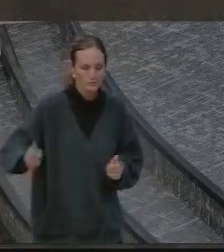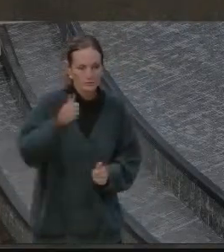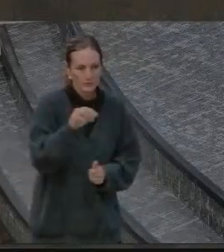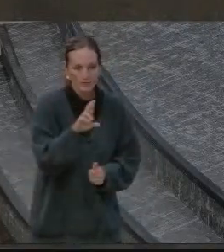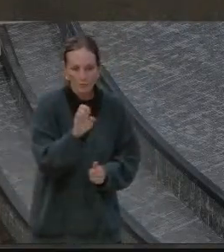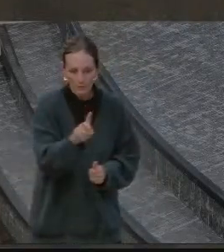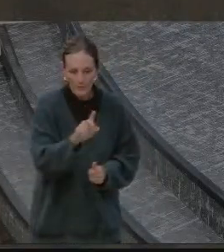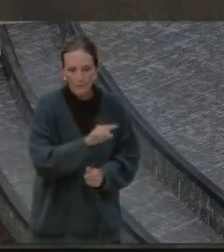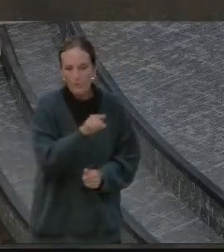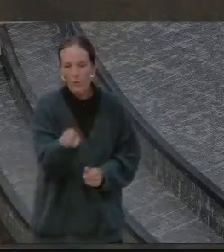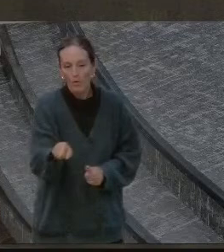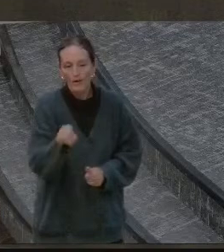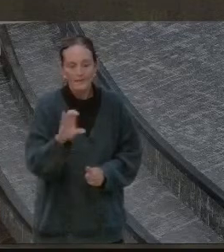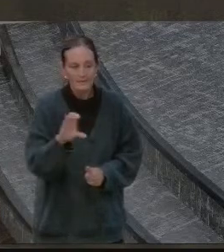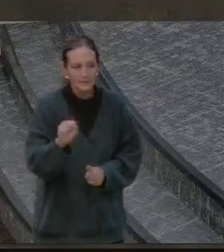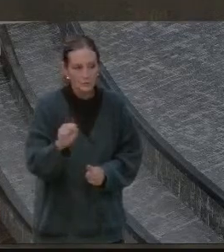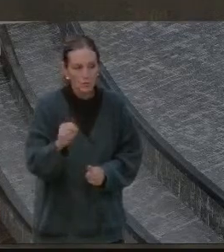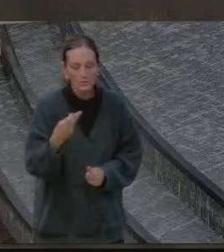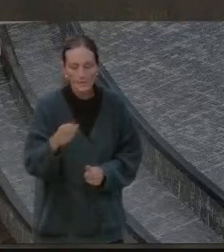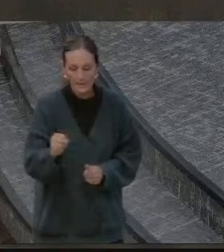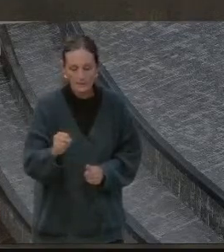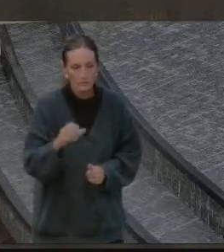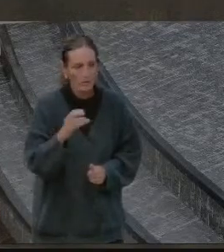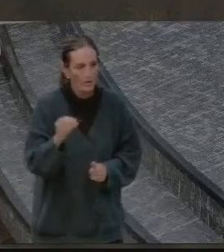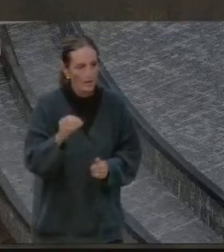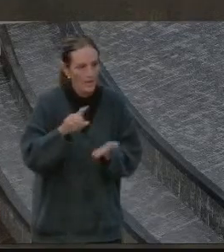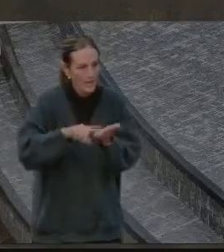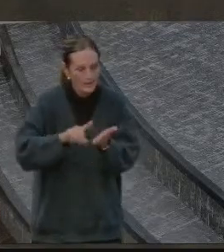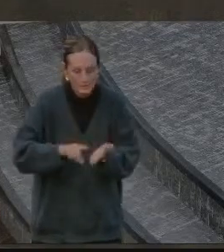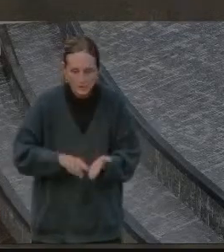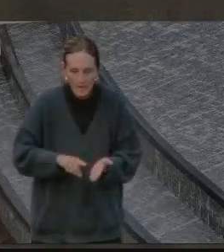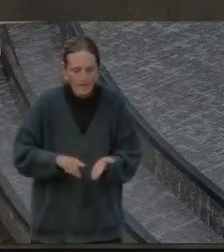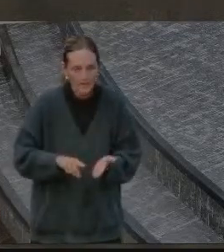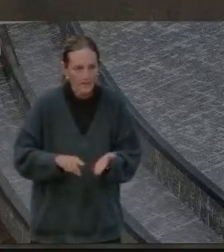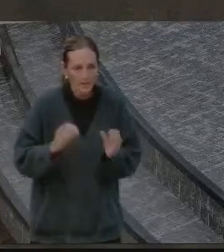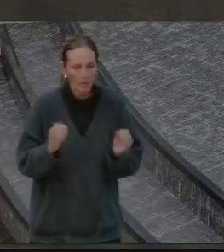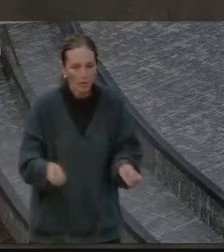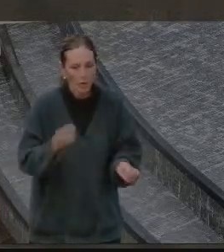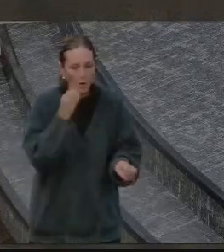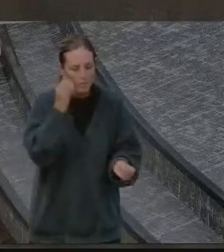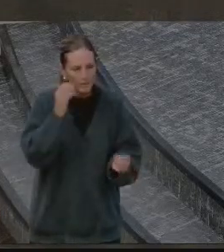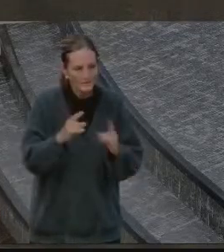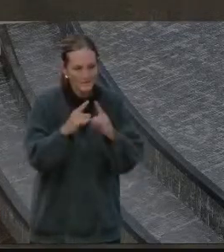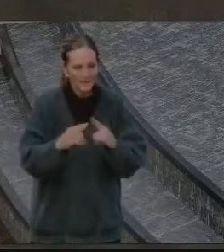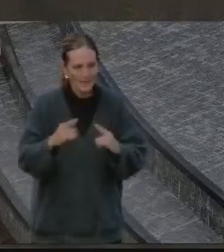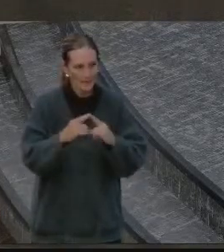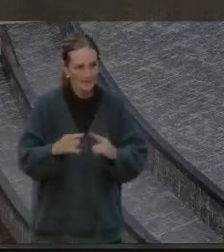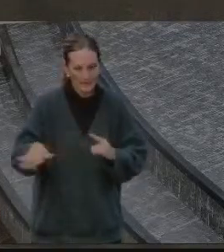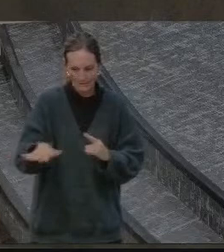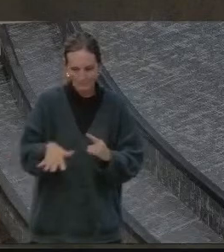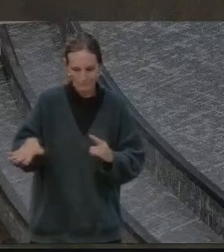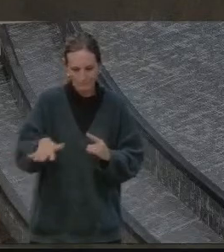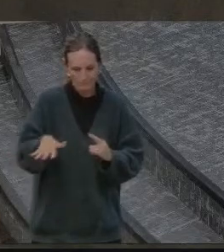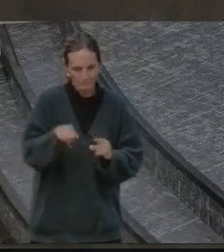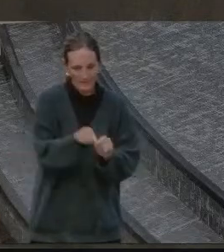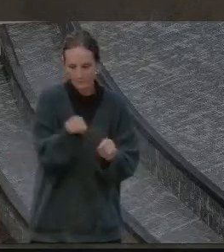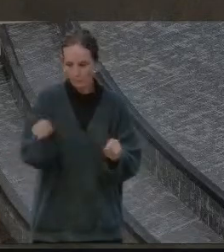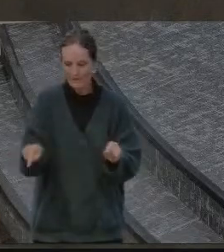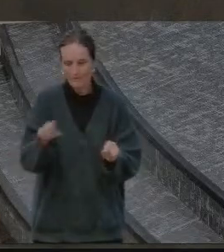Cedar and checking out the homeless encampment right outside of Cedar Shoals,